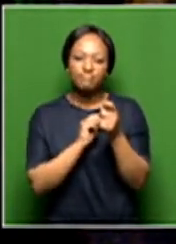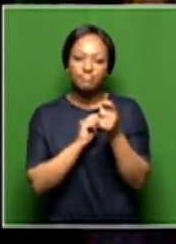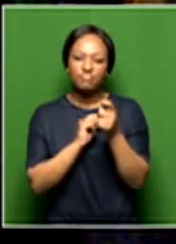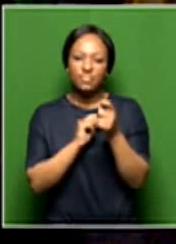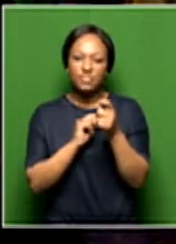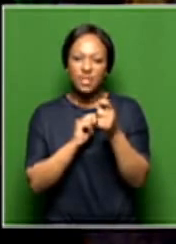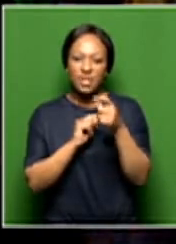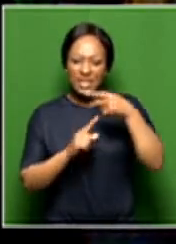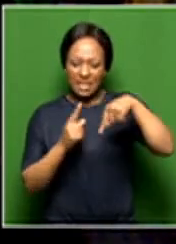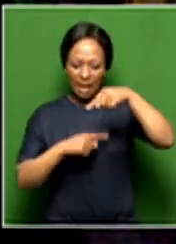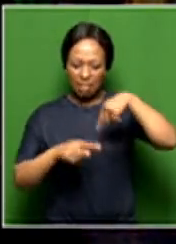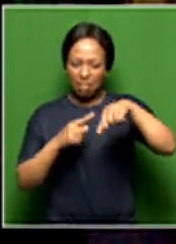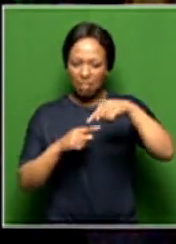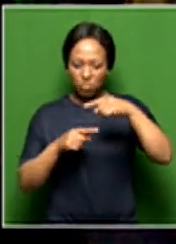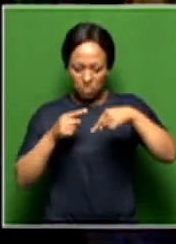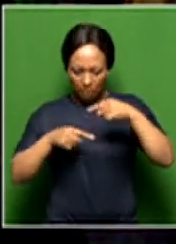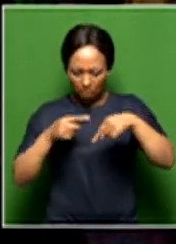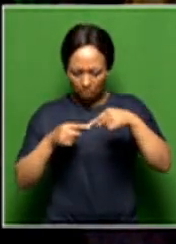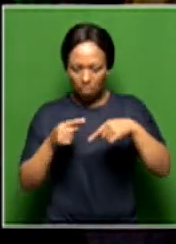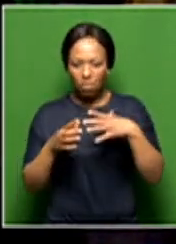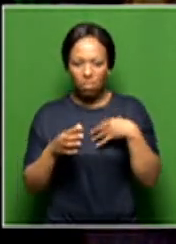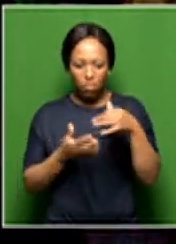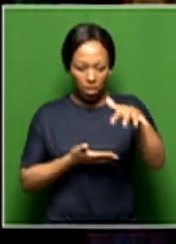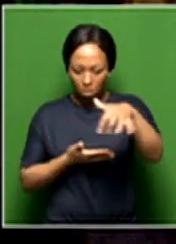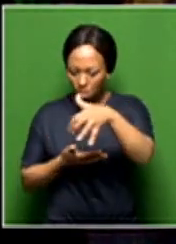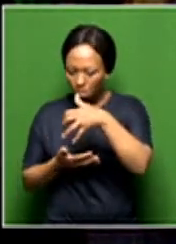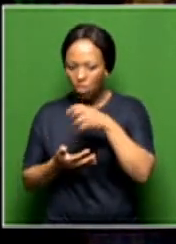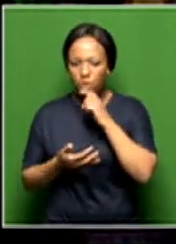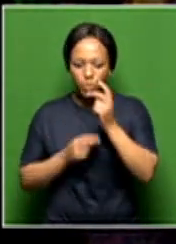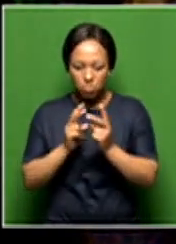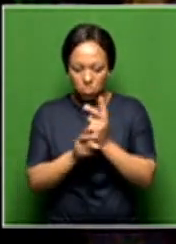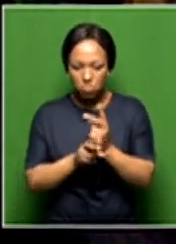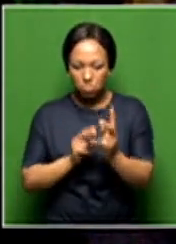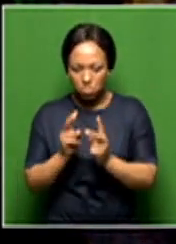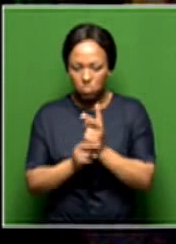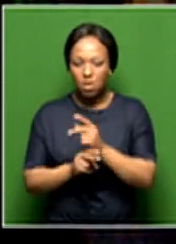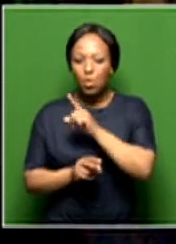cycle in the way that we think. Think Future has been a big part of this